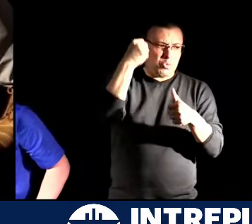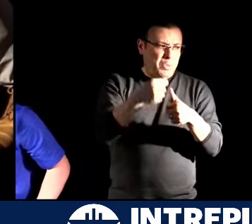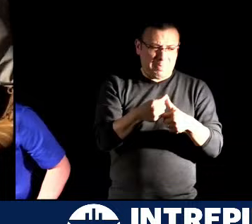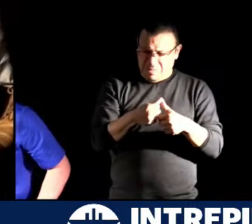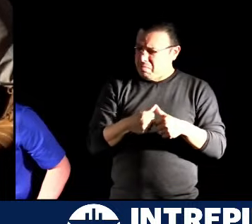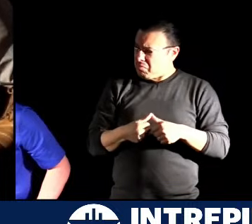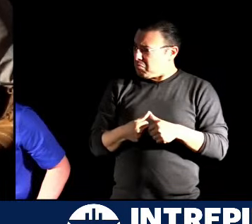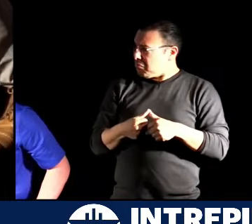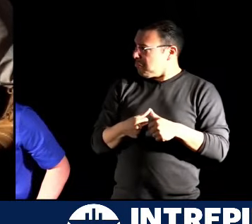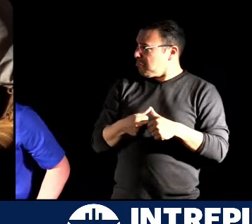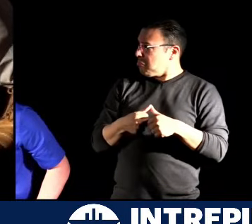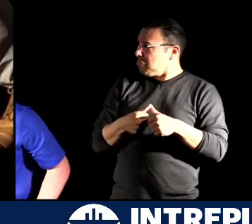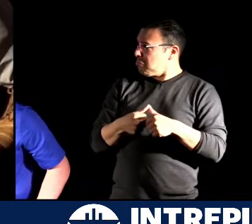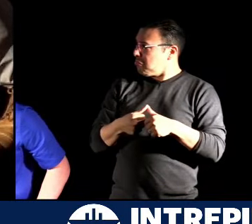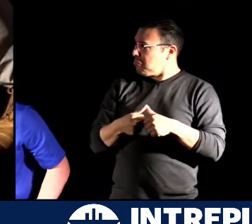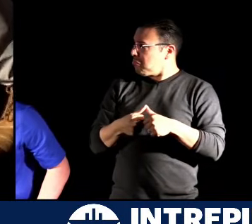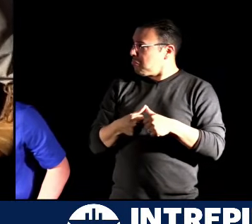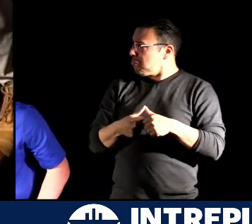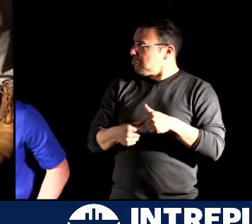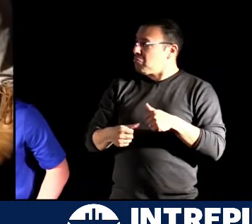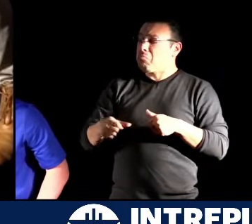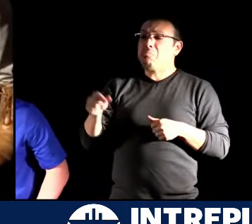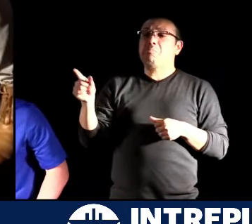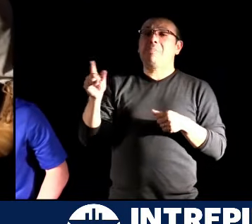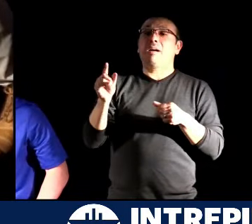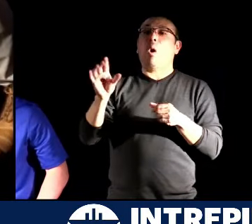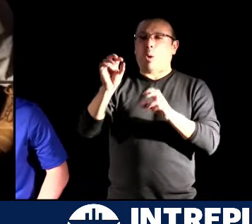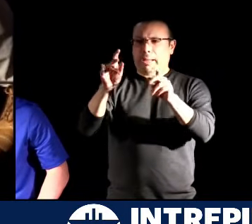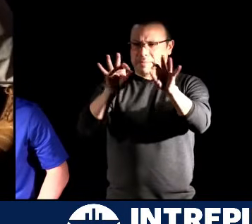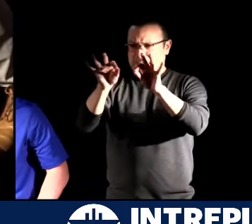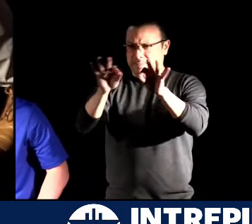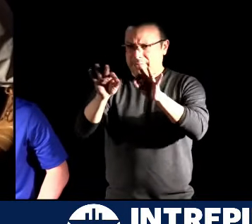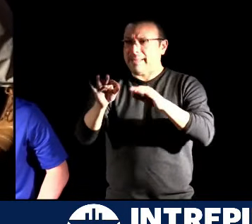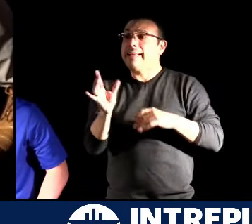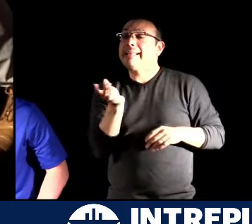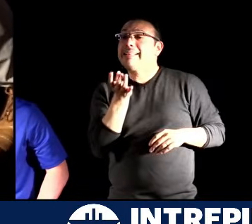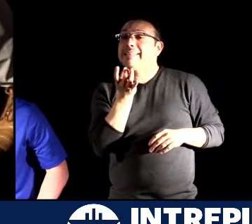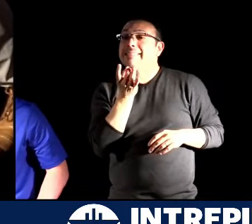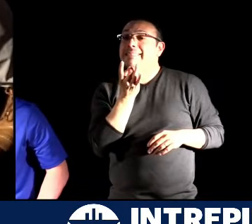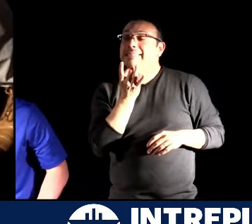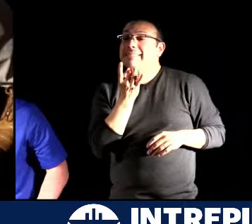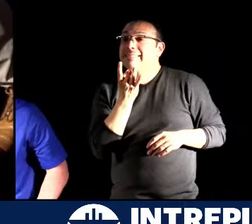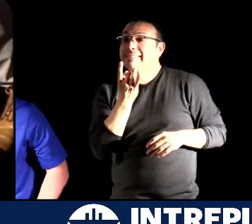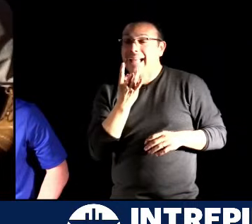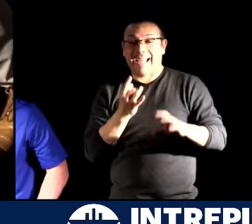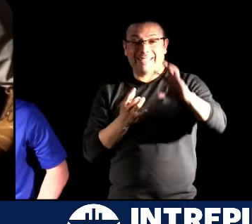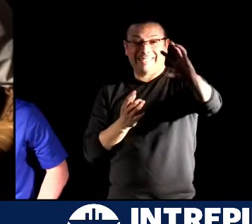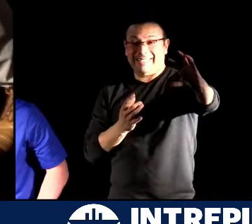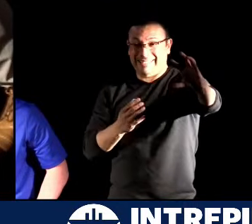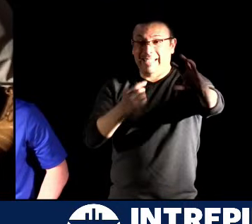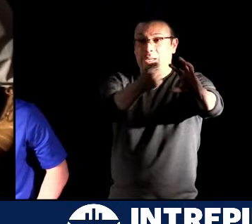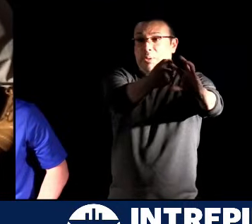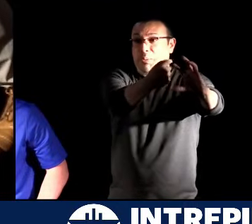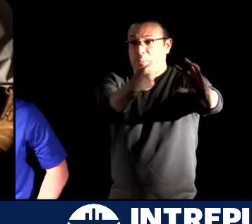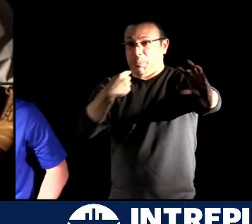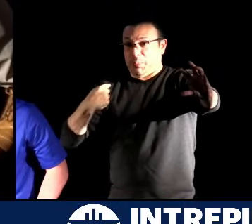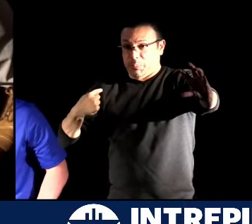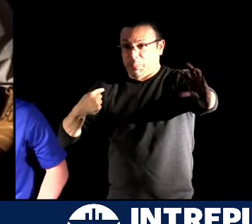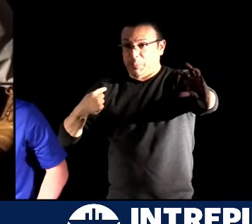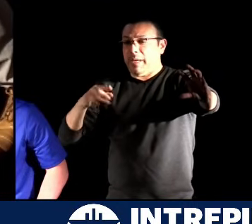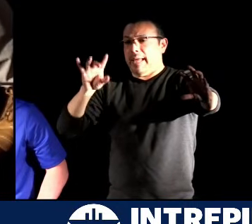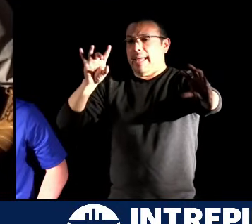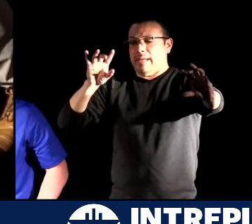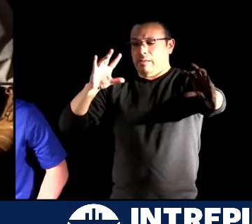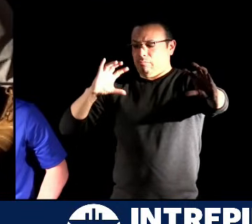let me give a ballpark here. The light will get to the sun, to Earth, in about 8 minutes and a